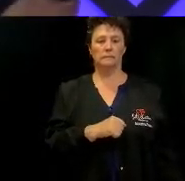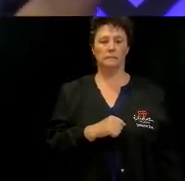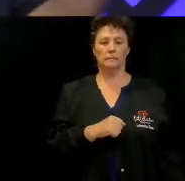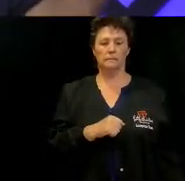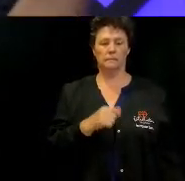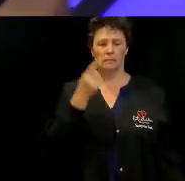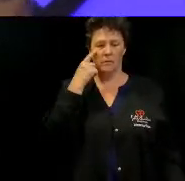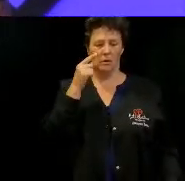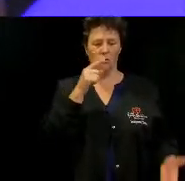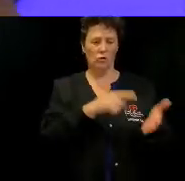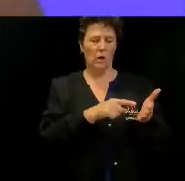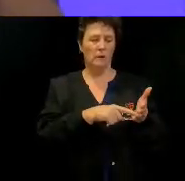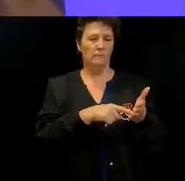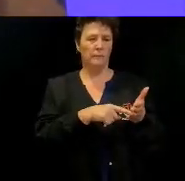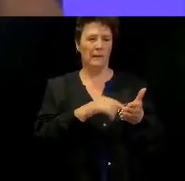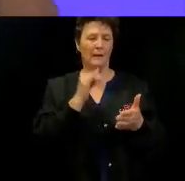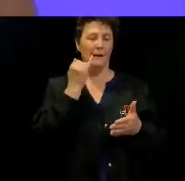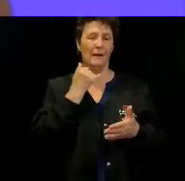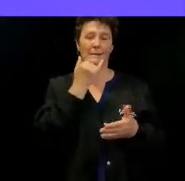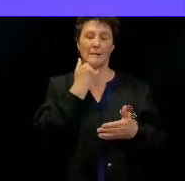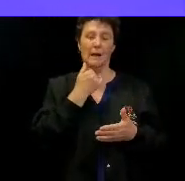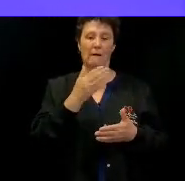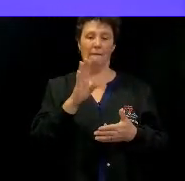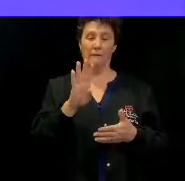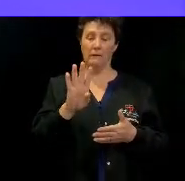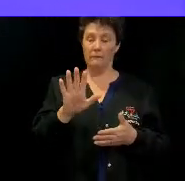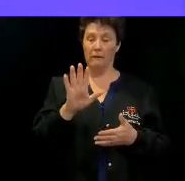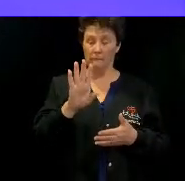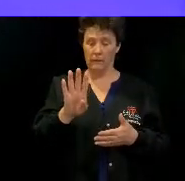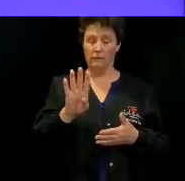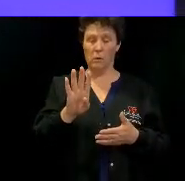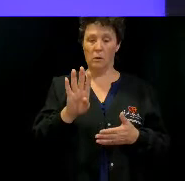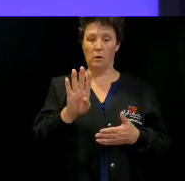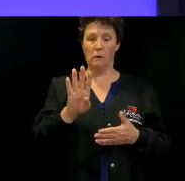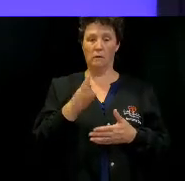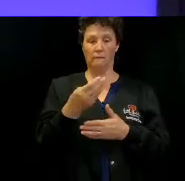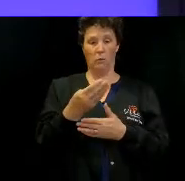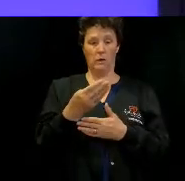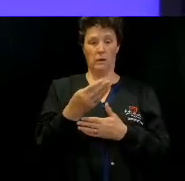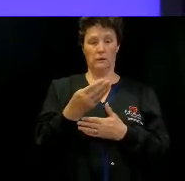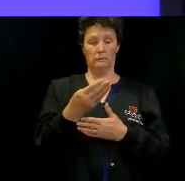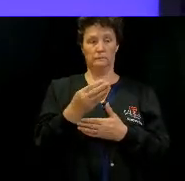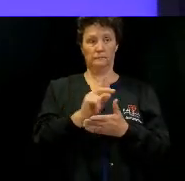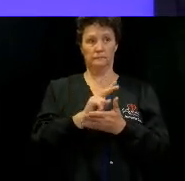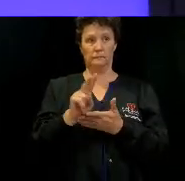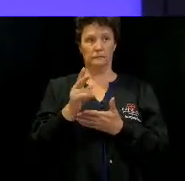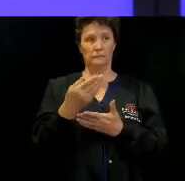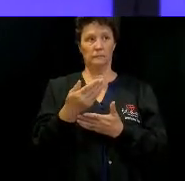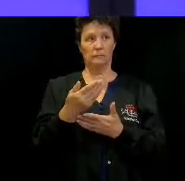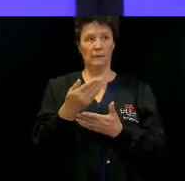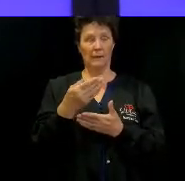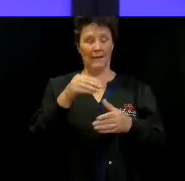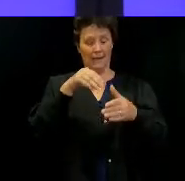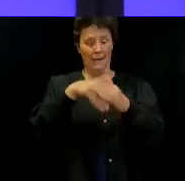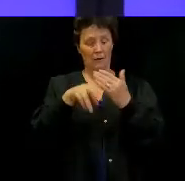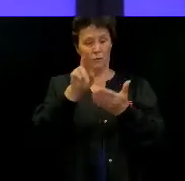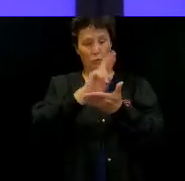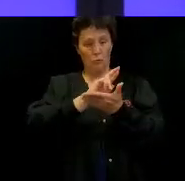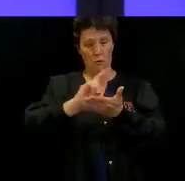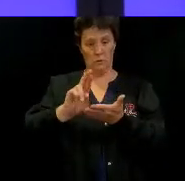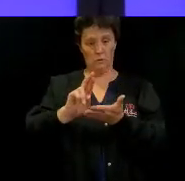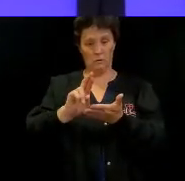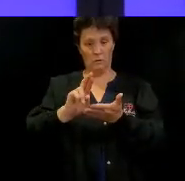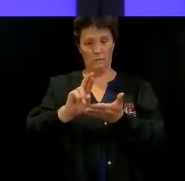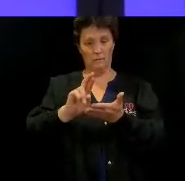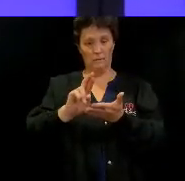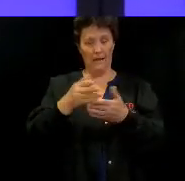check this one out, Isaiah 54:14. Again, just giving you a few things. In righteousness, this is after